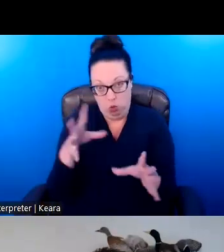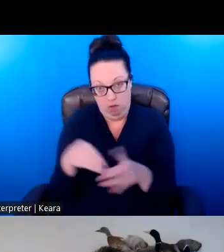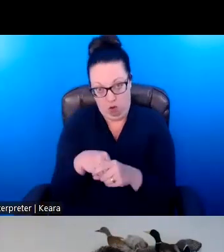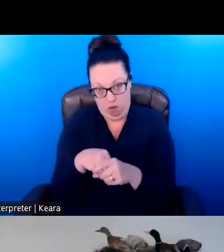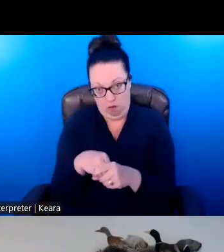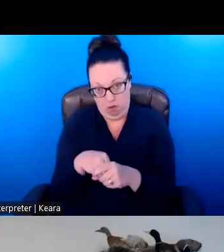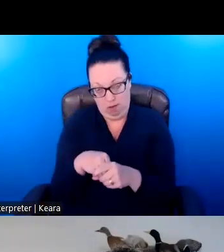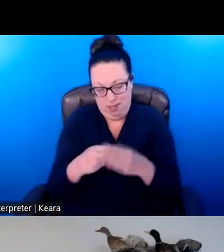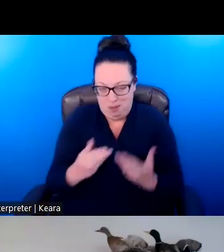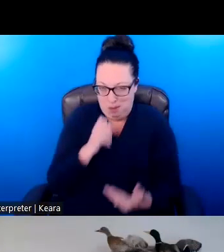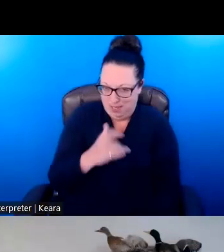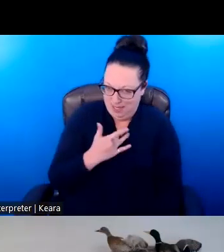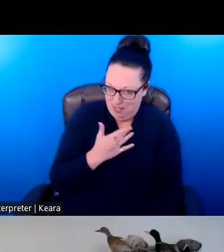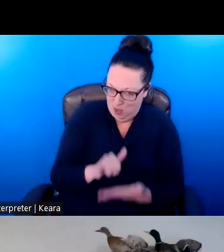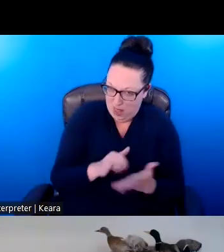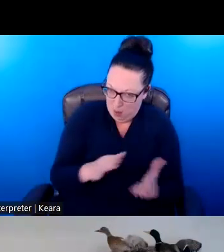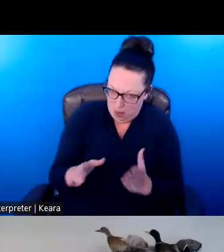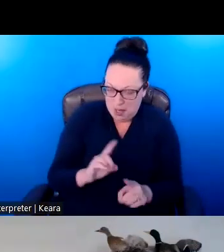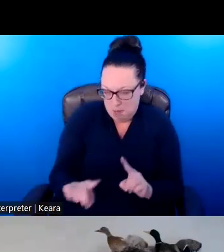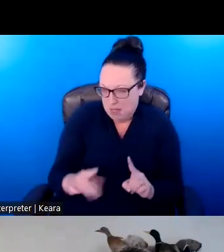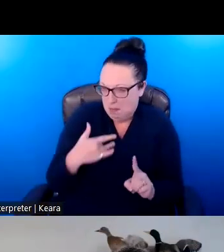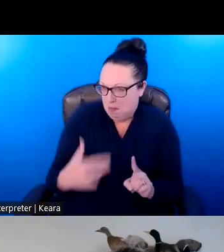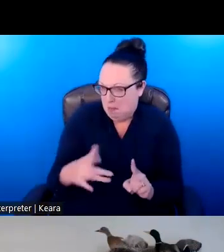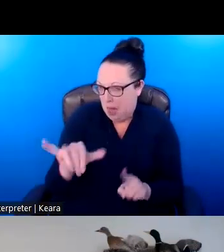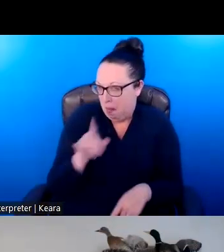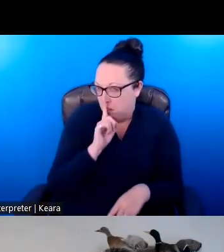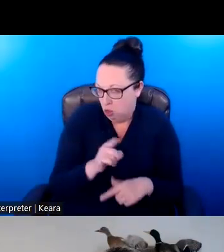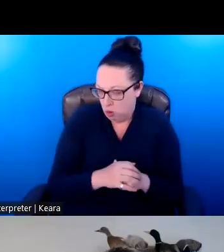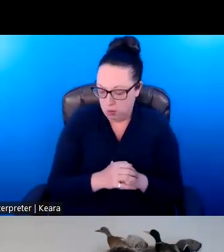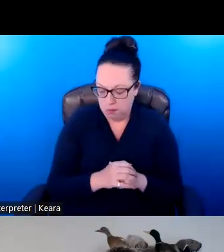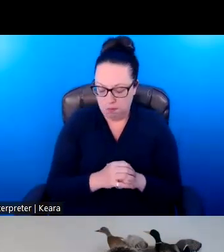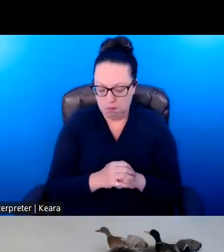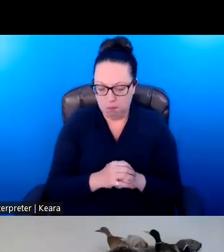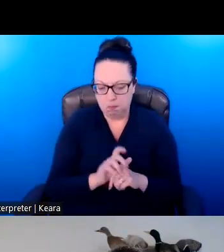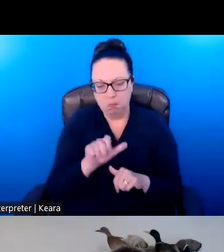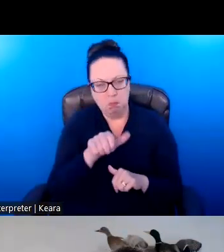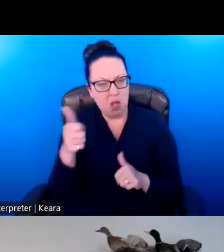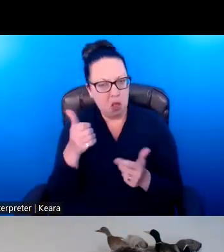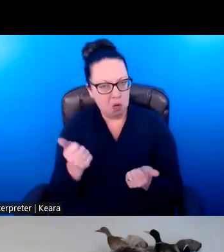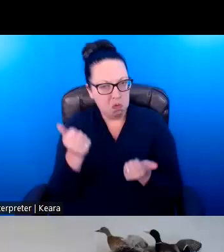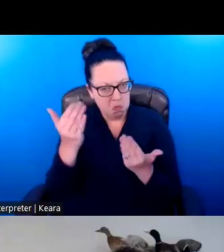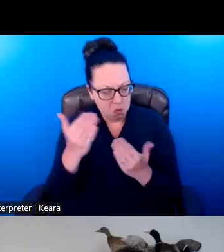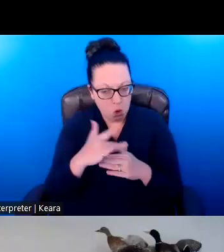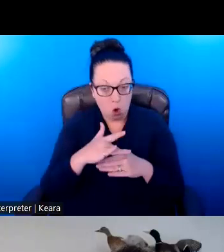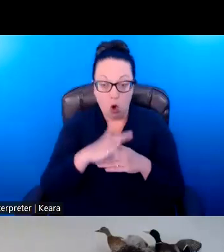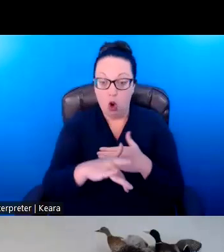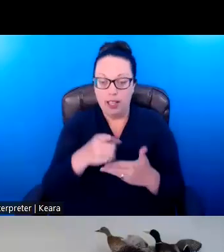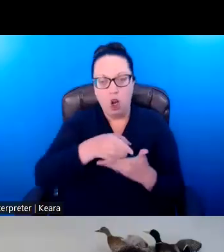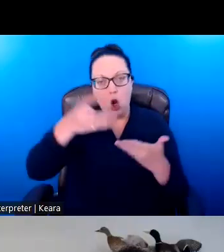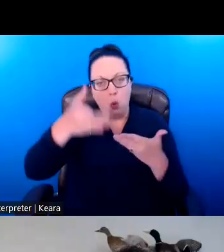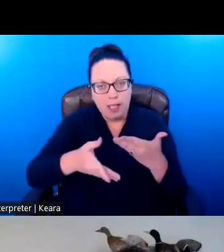doesn't always feel that way. Some other little tidbits, especially early on a weekend, on a